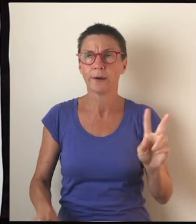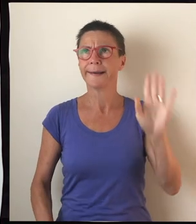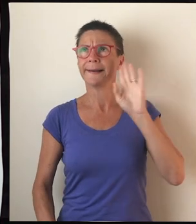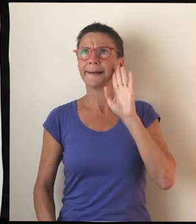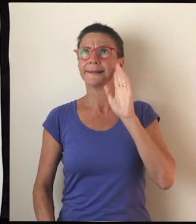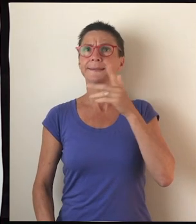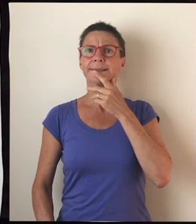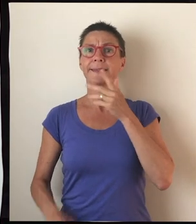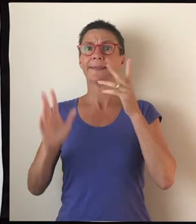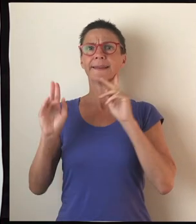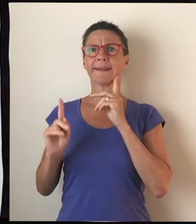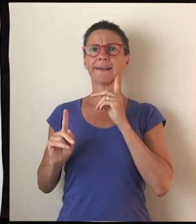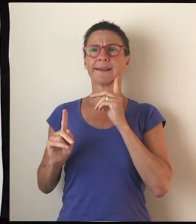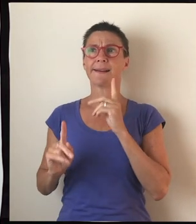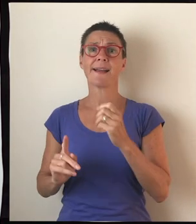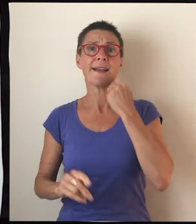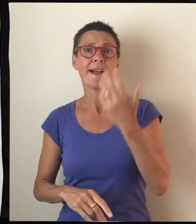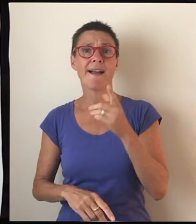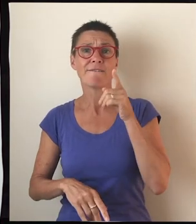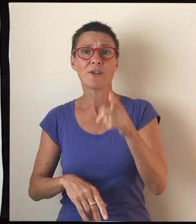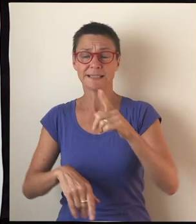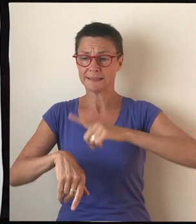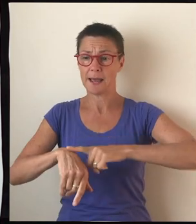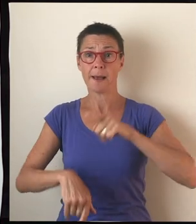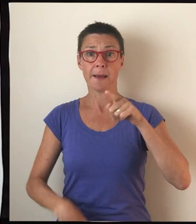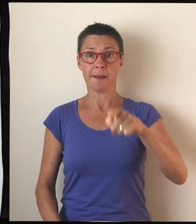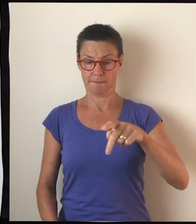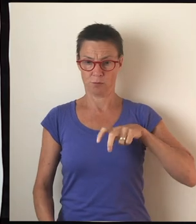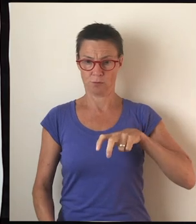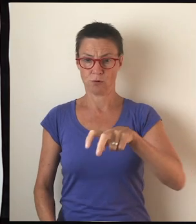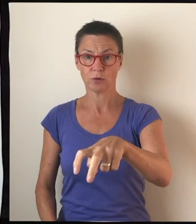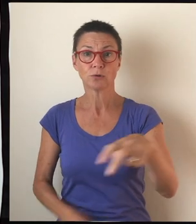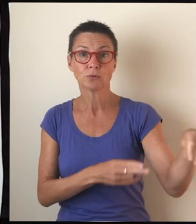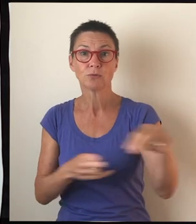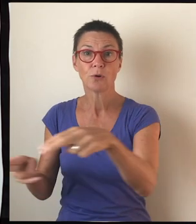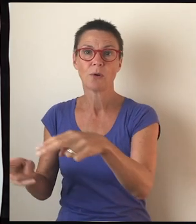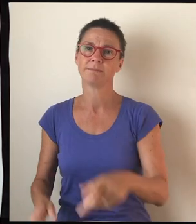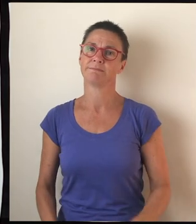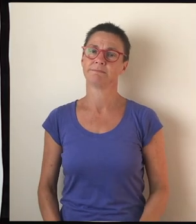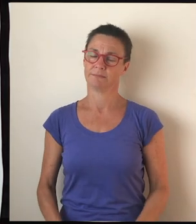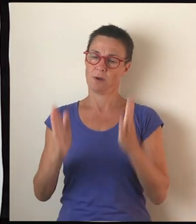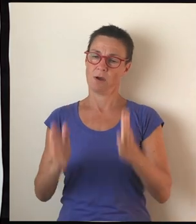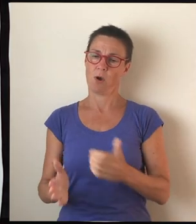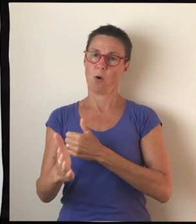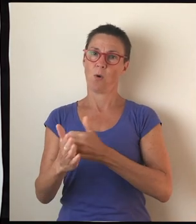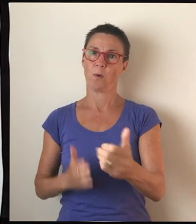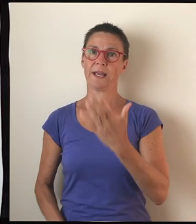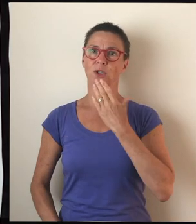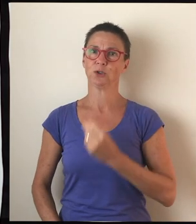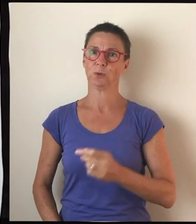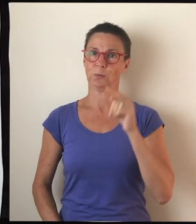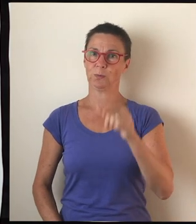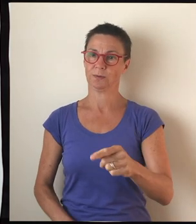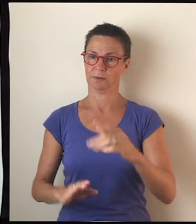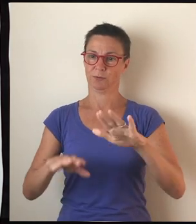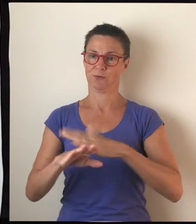look, listen and think. 'Cause every time you cross the road,